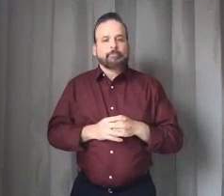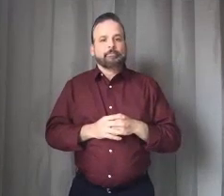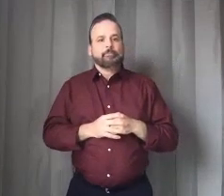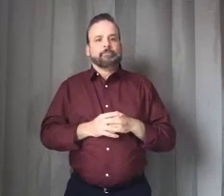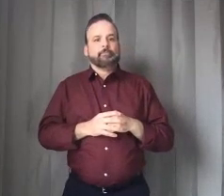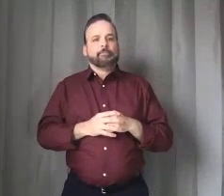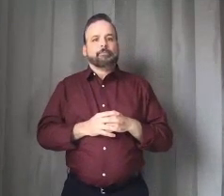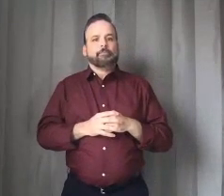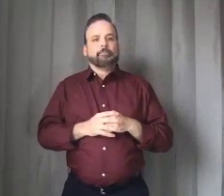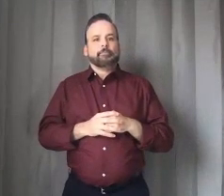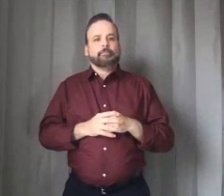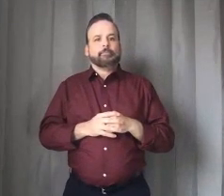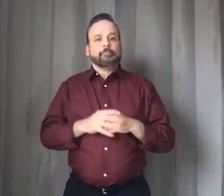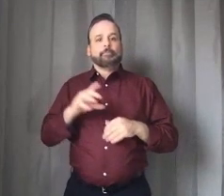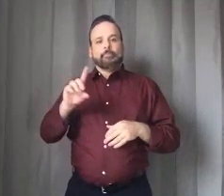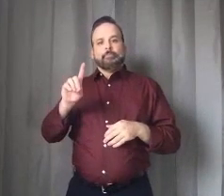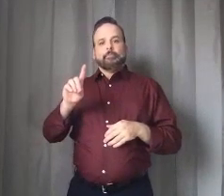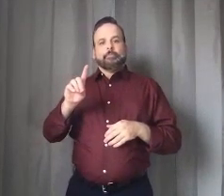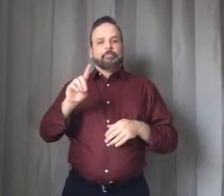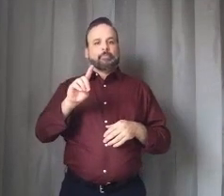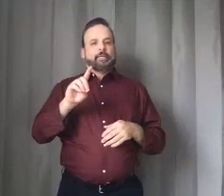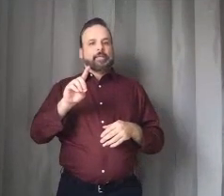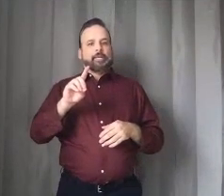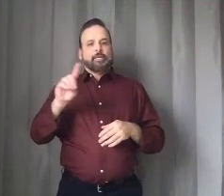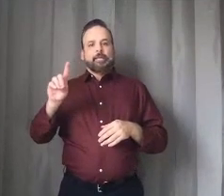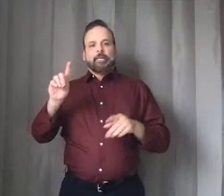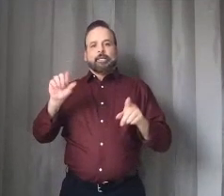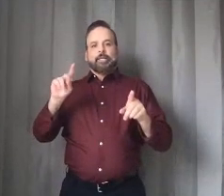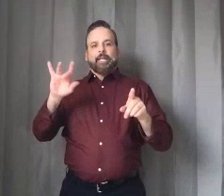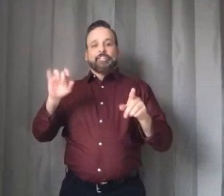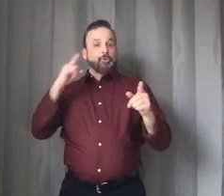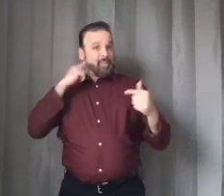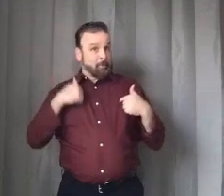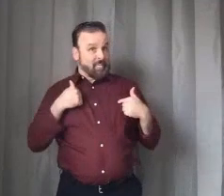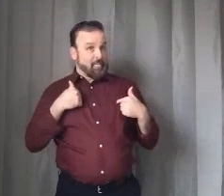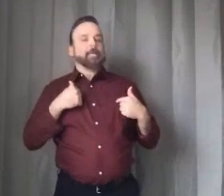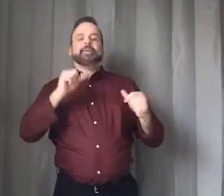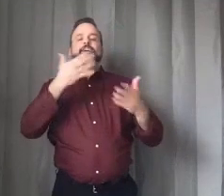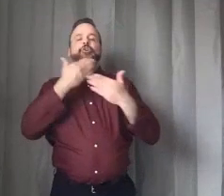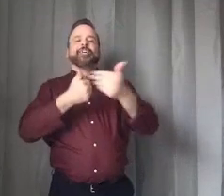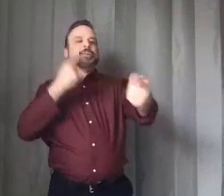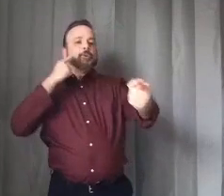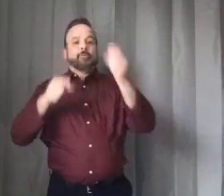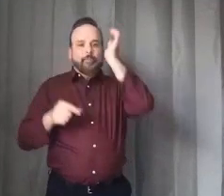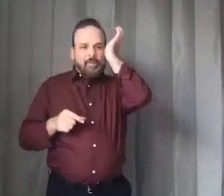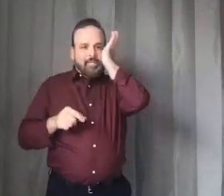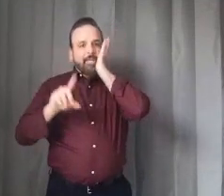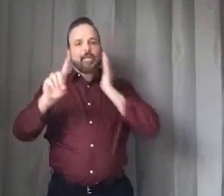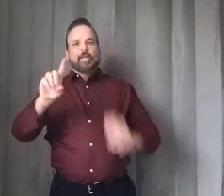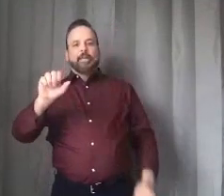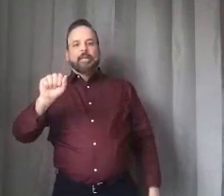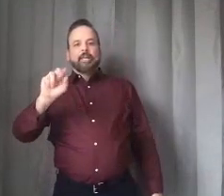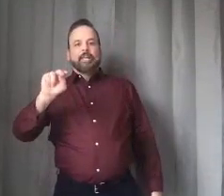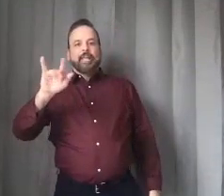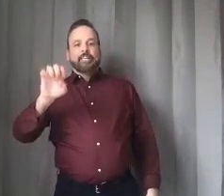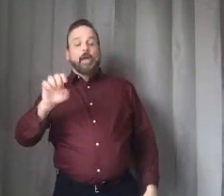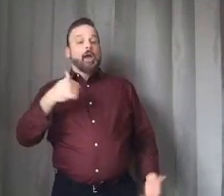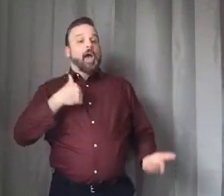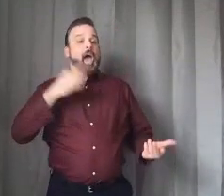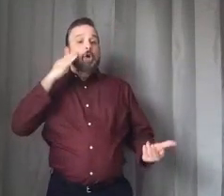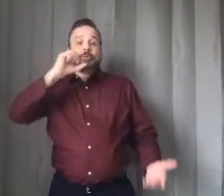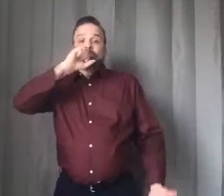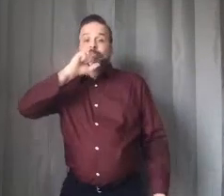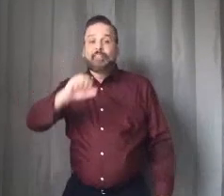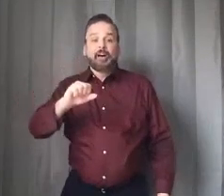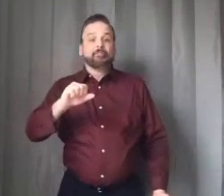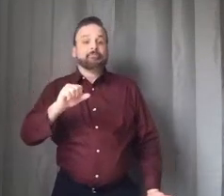I mean, see, I don't know if I can, am I muted or not muted? You're good. Yeah. Okay. I mean, honestly, I'd love to see like a black